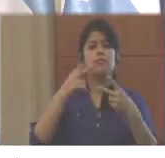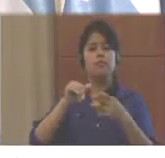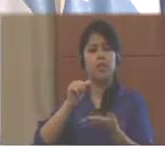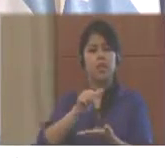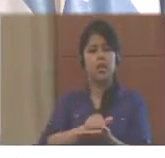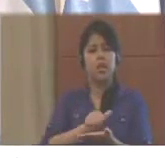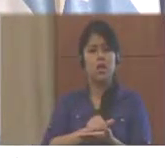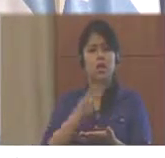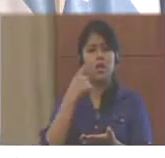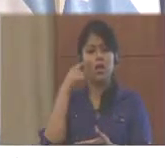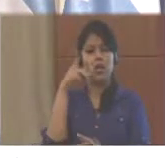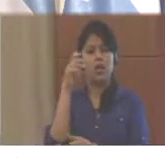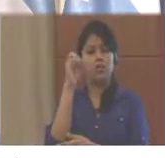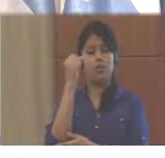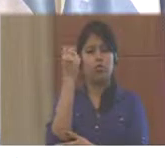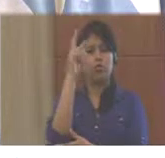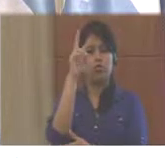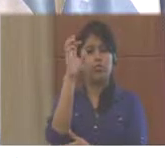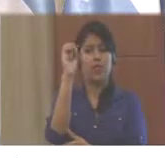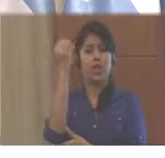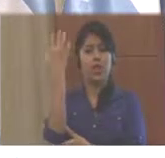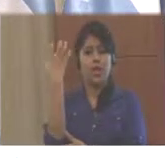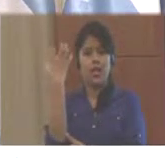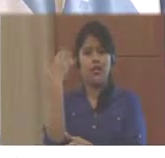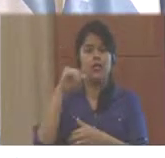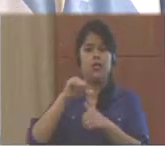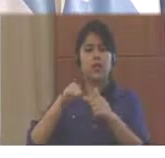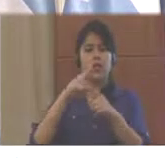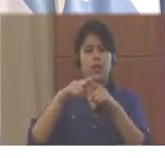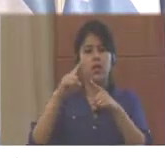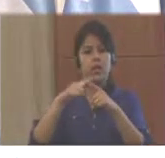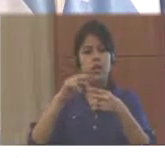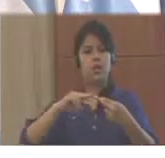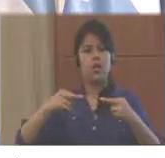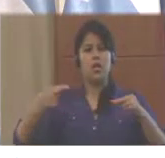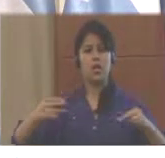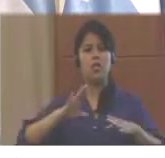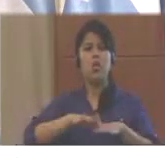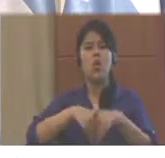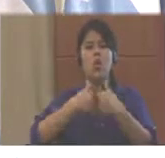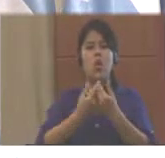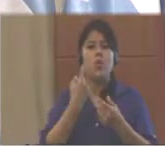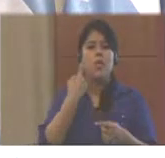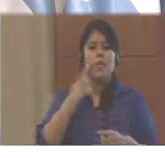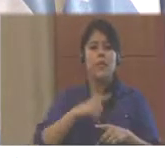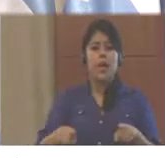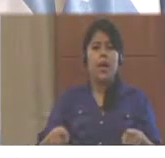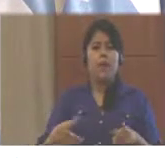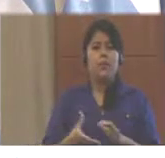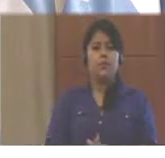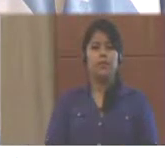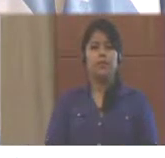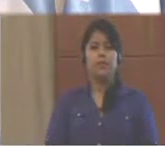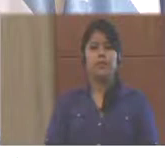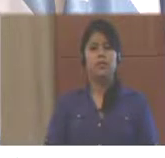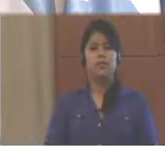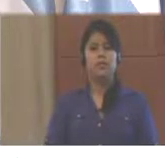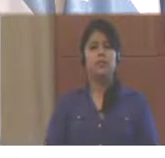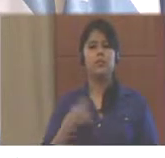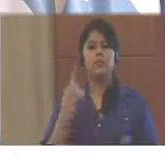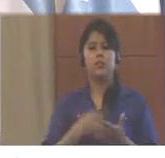established regional mechanisms such as the CDM strategy. This was one of the key outcomes of the Caribbean